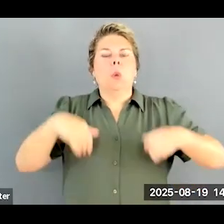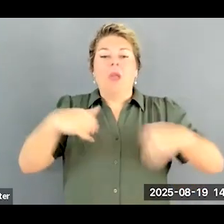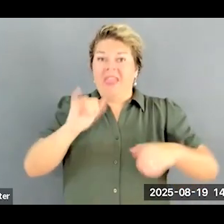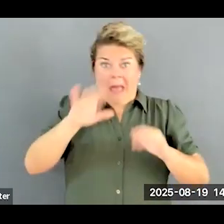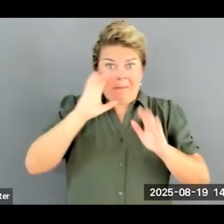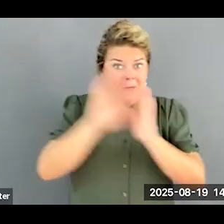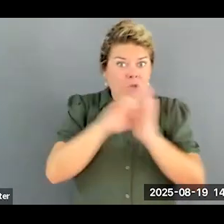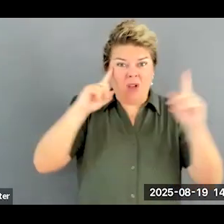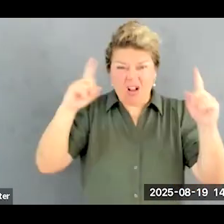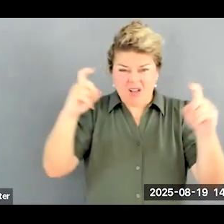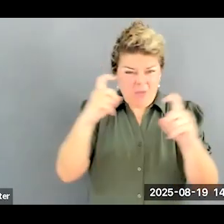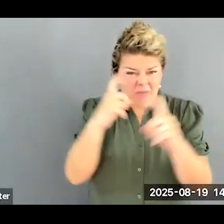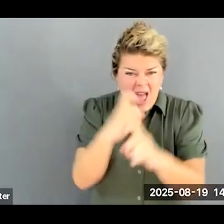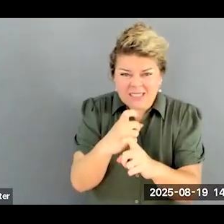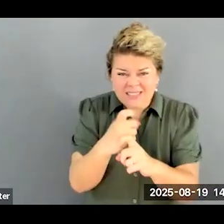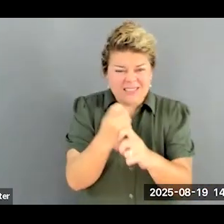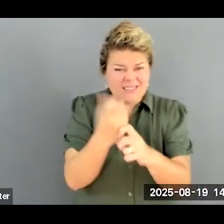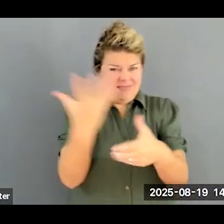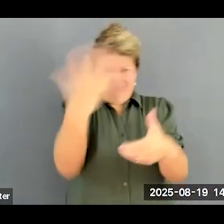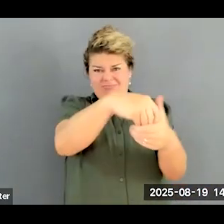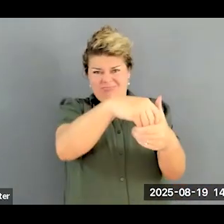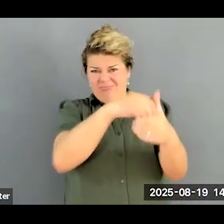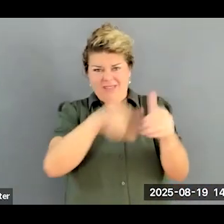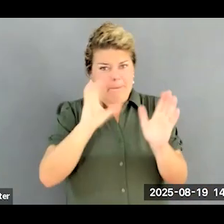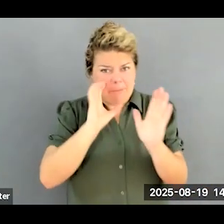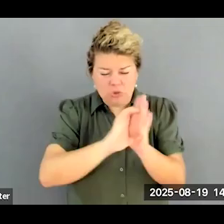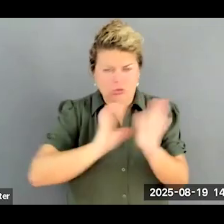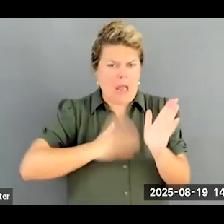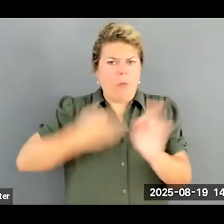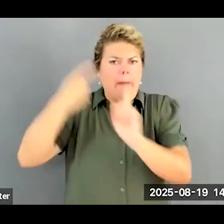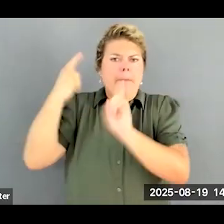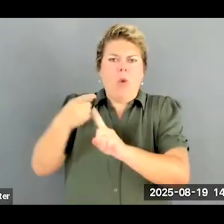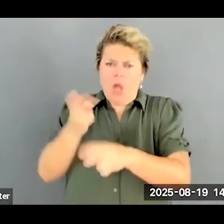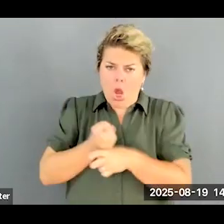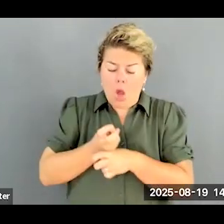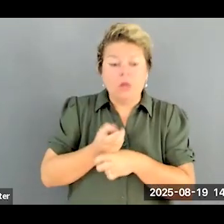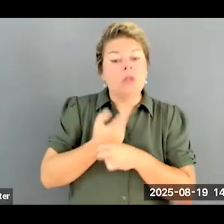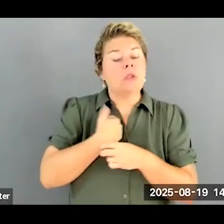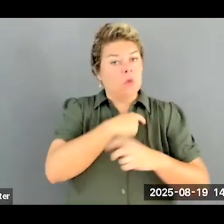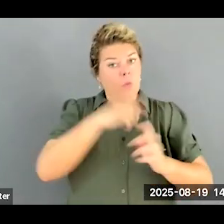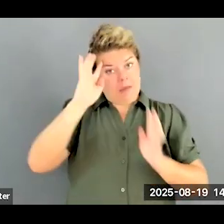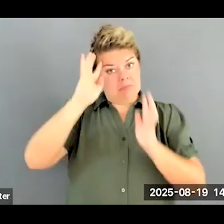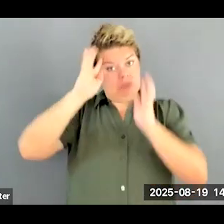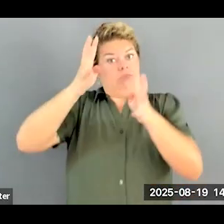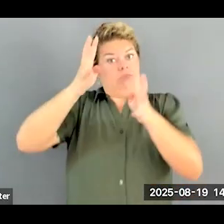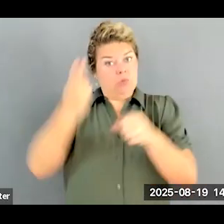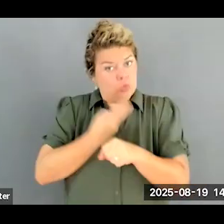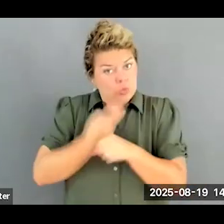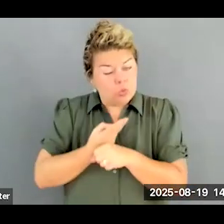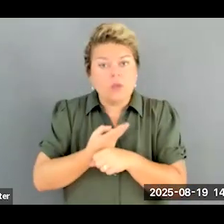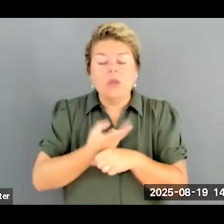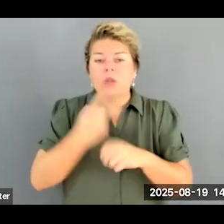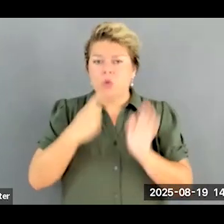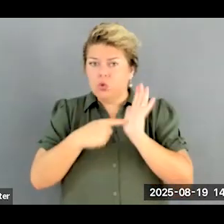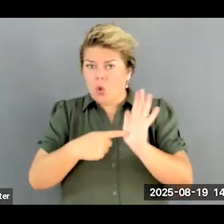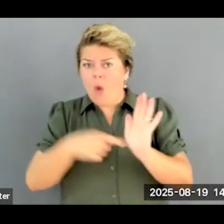what was most important and what we were trying to get across. So something that we came up with using part of this is that you're indicating it's a